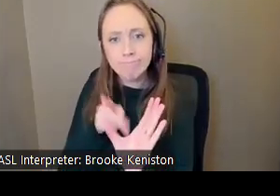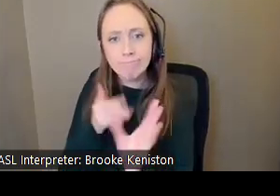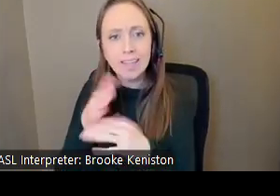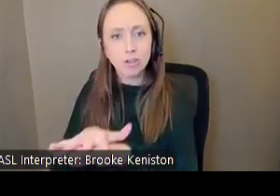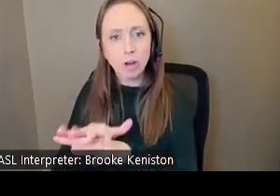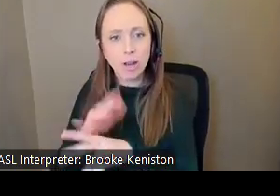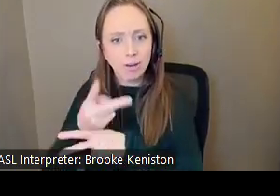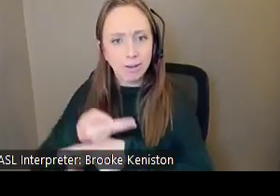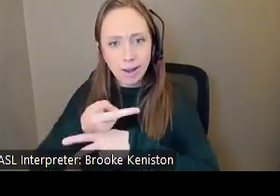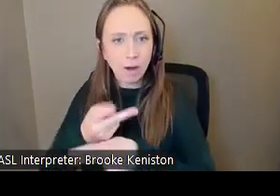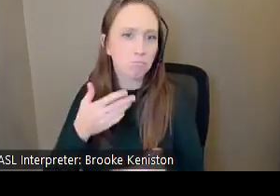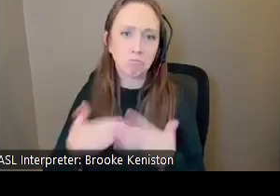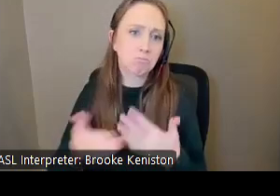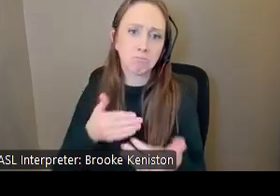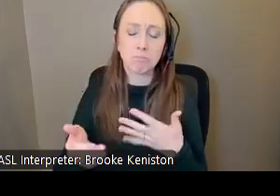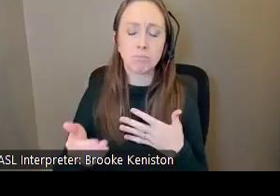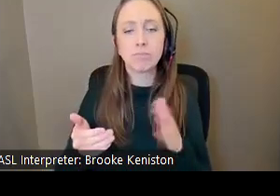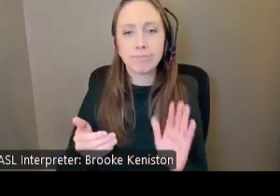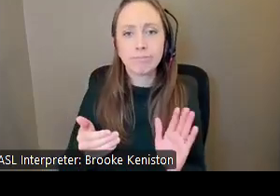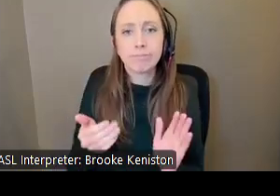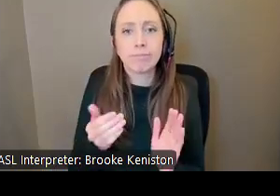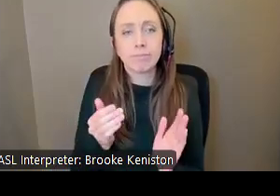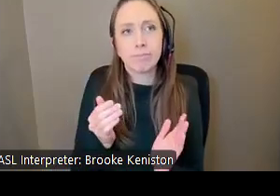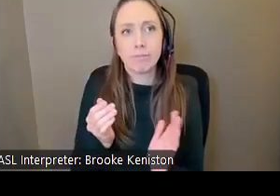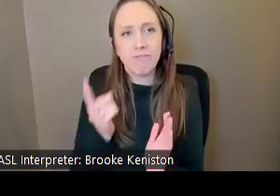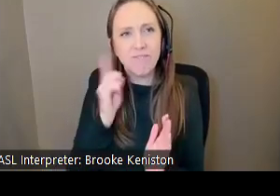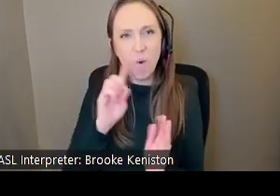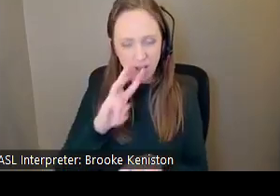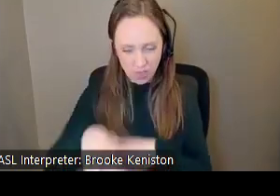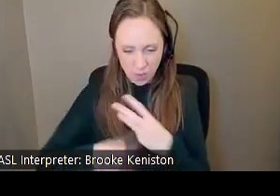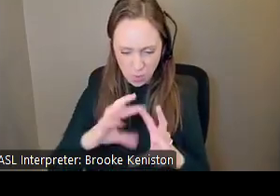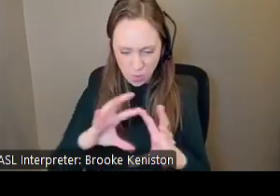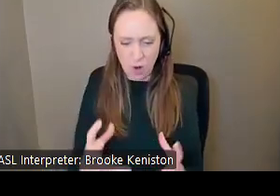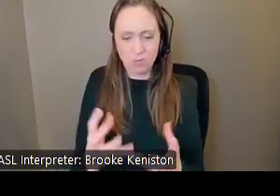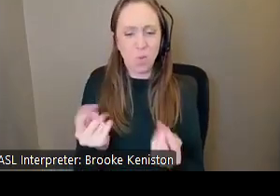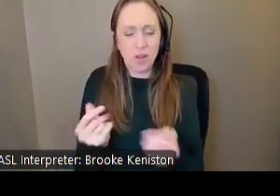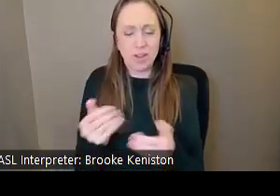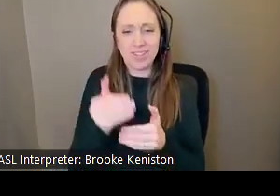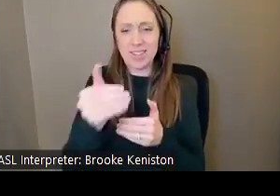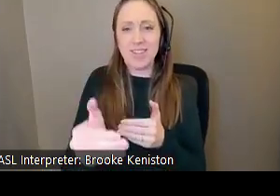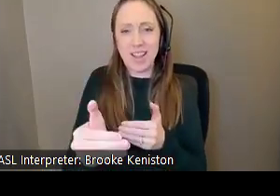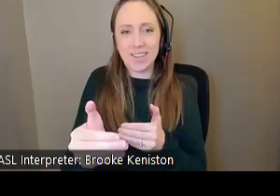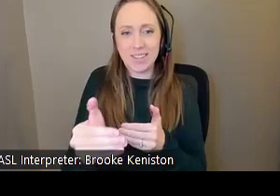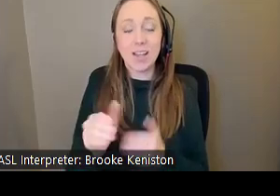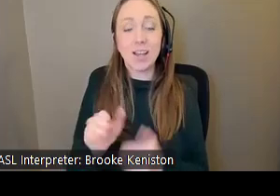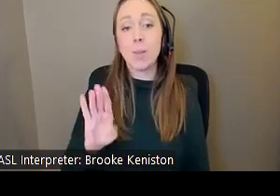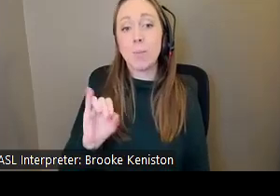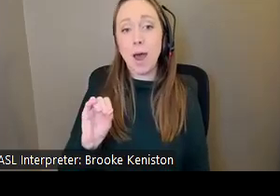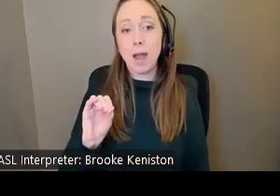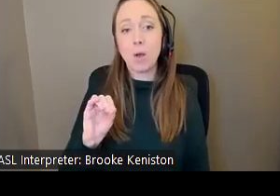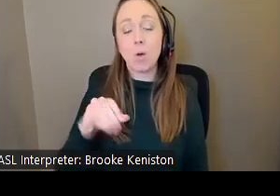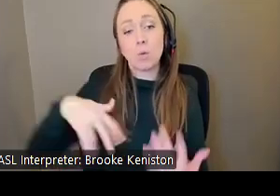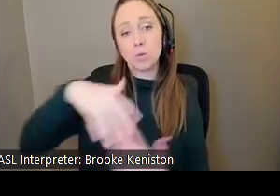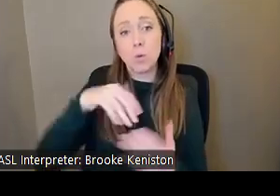our next episode of what we would do in the world, and how the biopsychosocial model will impact regional